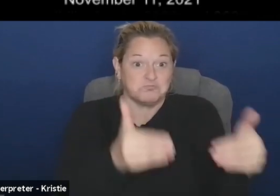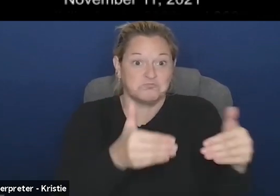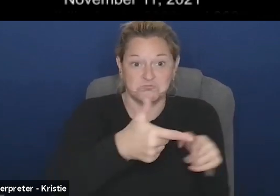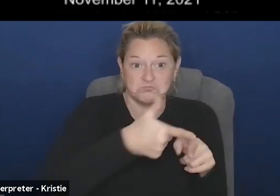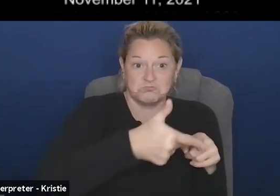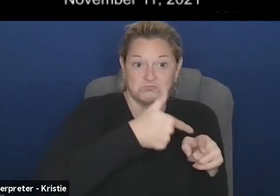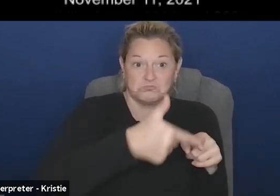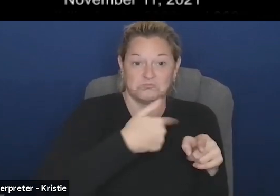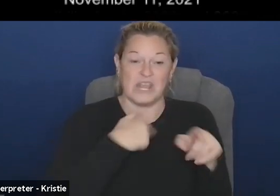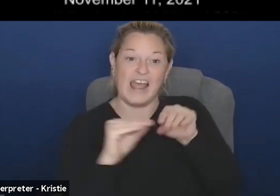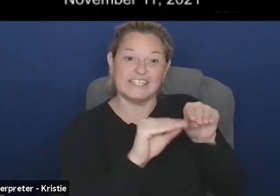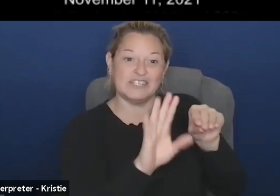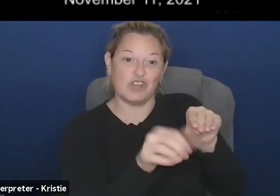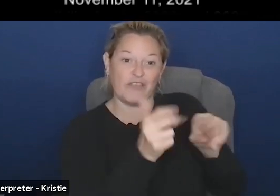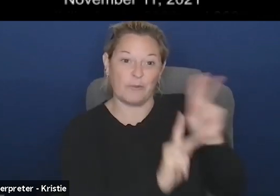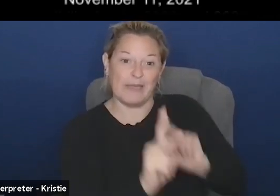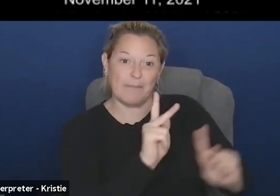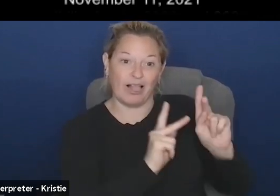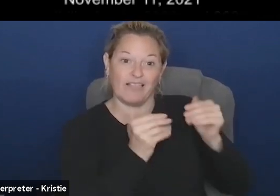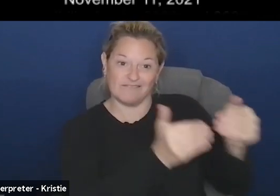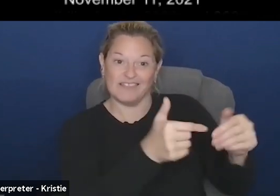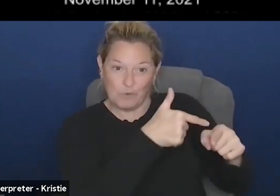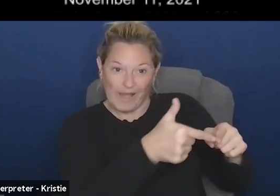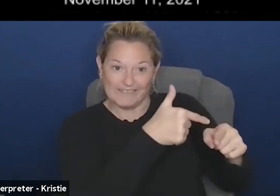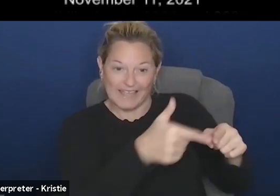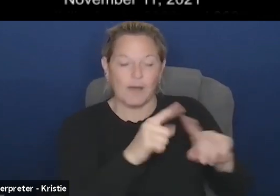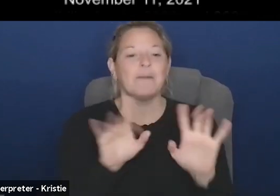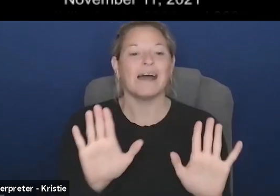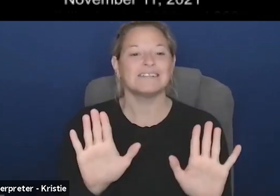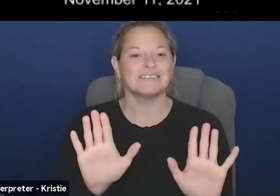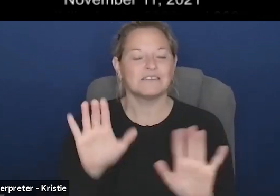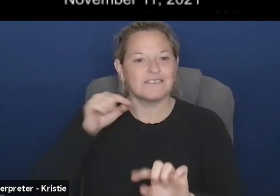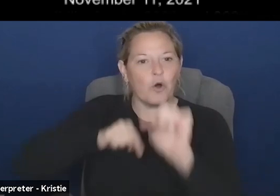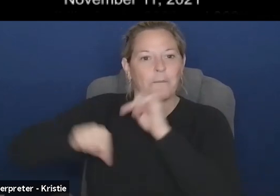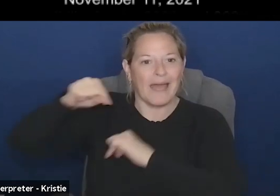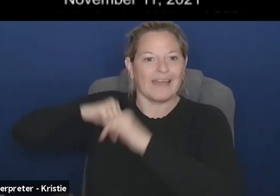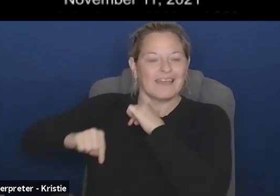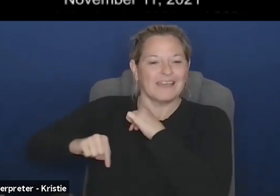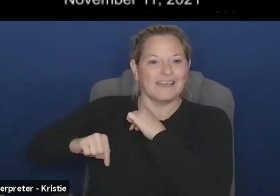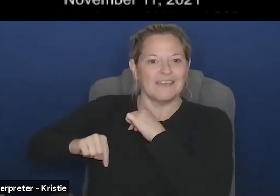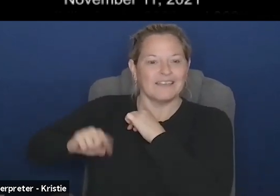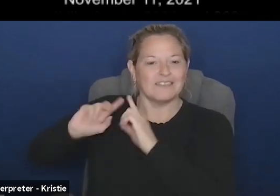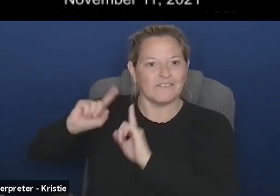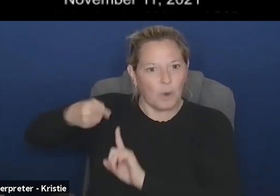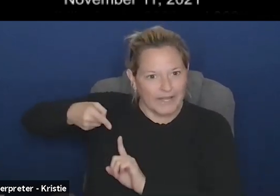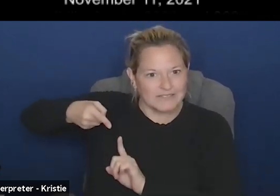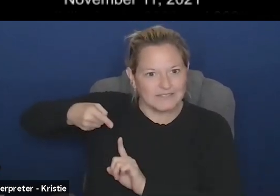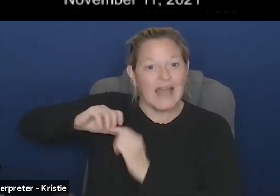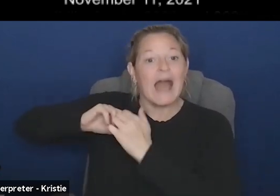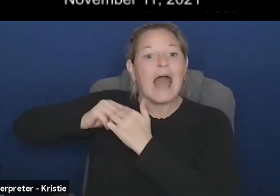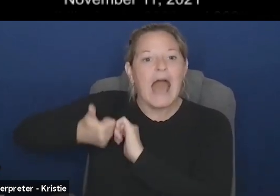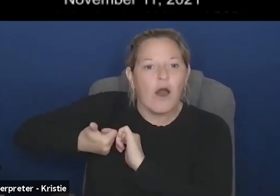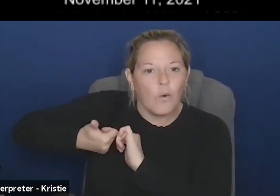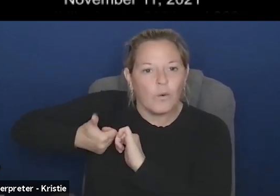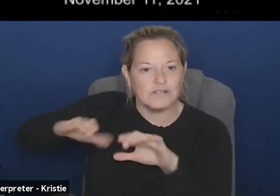But it was about figuring out how to do it, right? It was about figuring out how to make this happen as a child. And